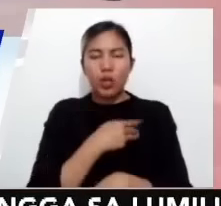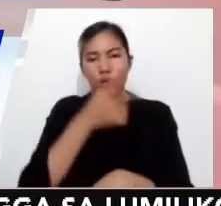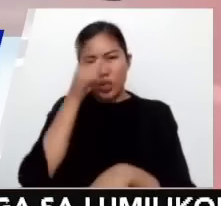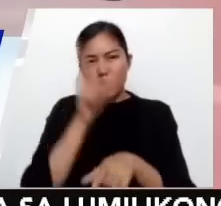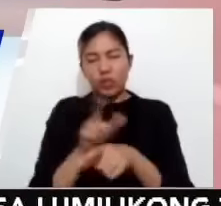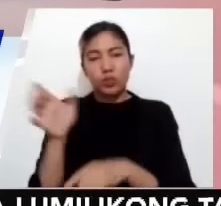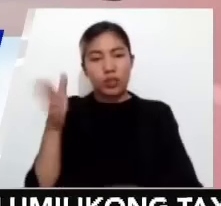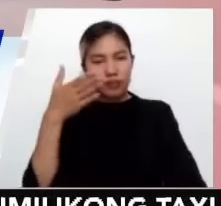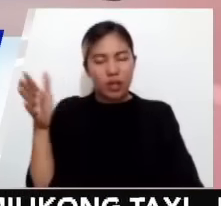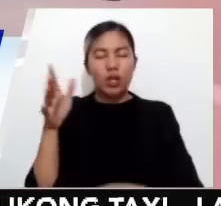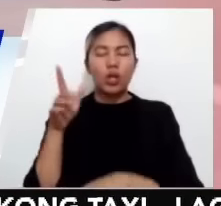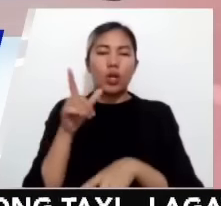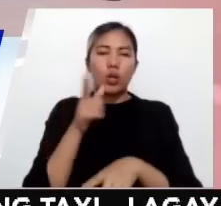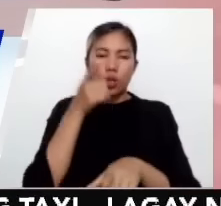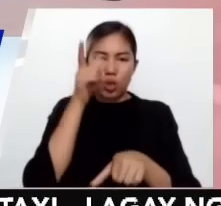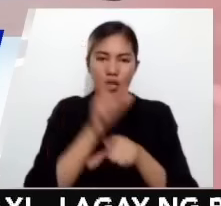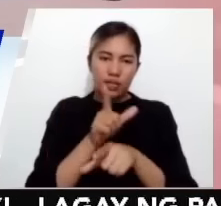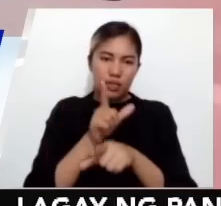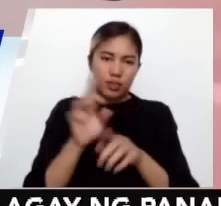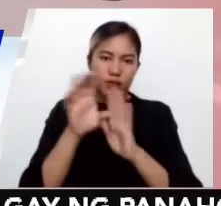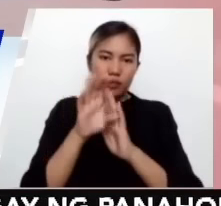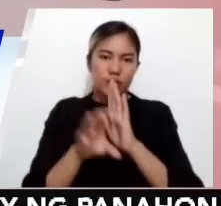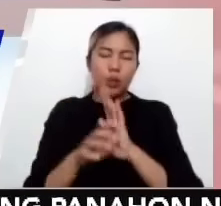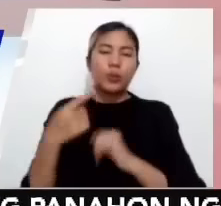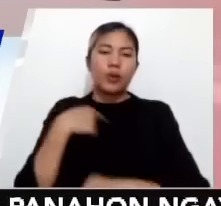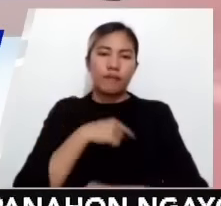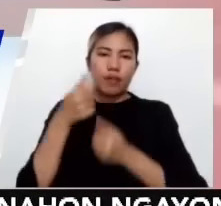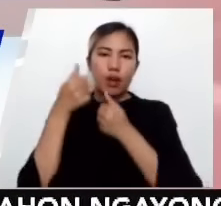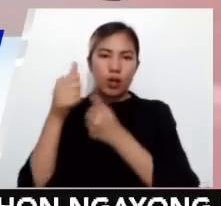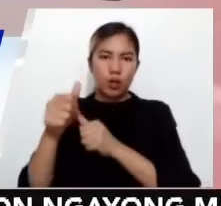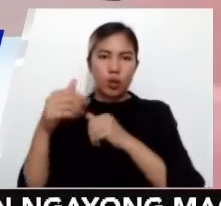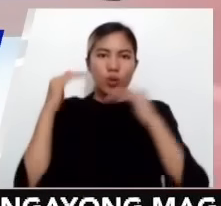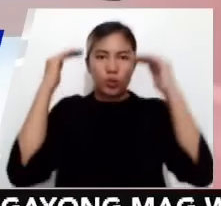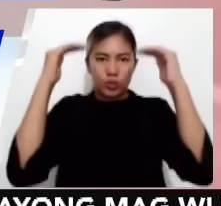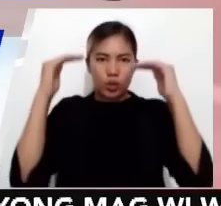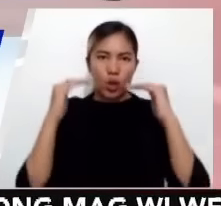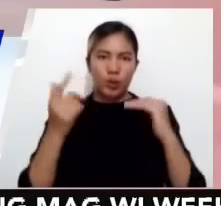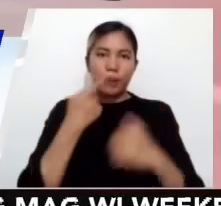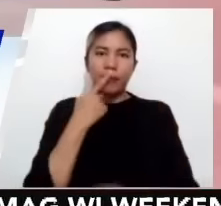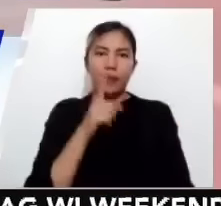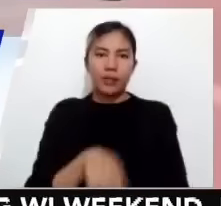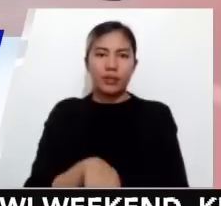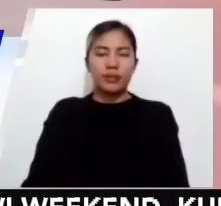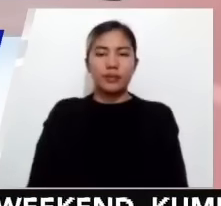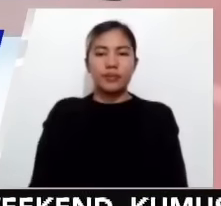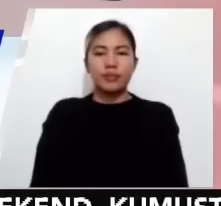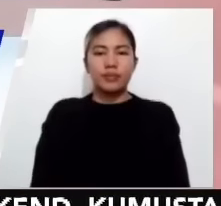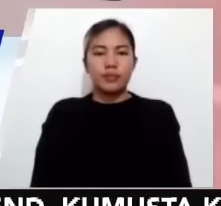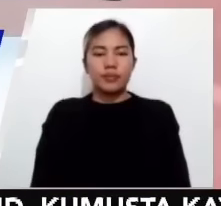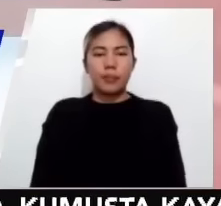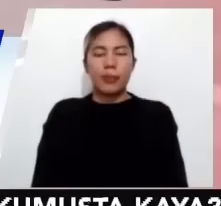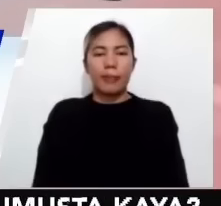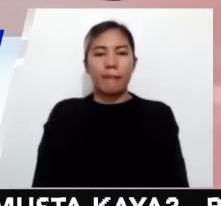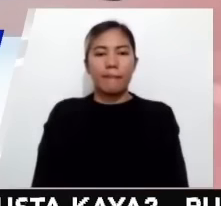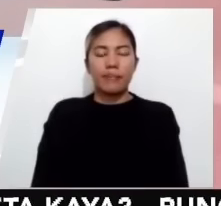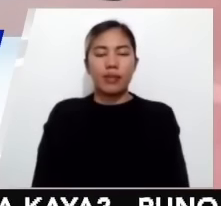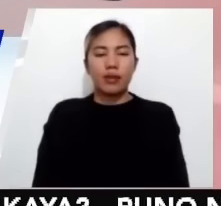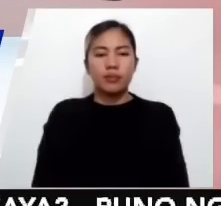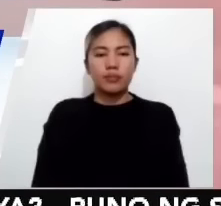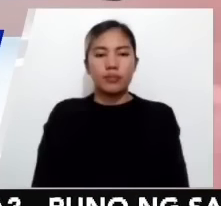and we adhere po to the chain of command. Mm-hmm. Sa ibang issue po naman, na-monitor niyo po ba itong swarming ng napakaraming Chinese vessels